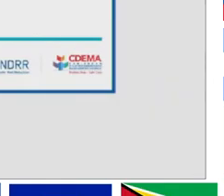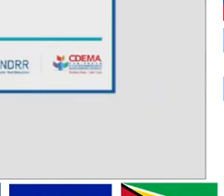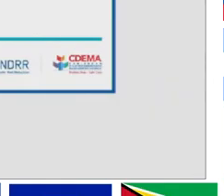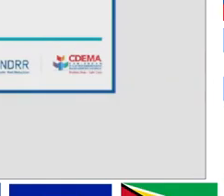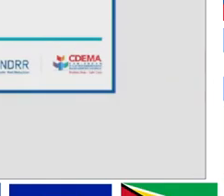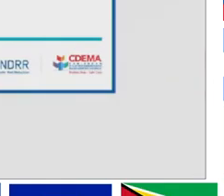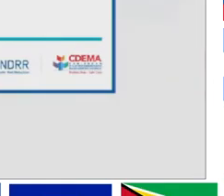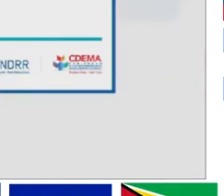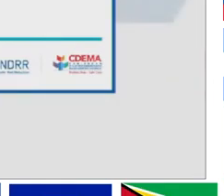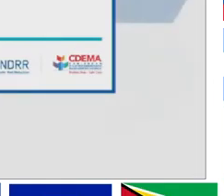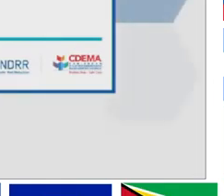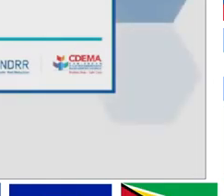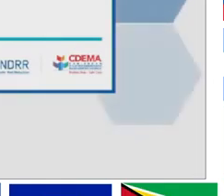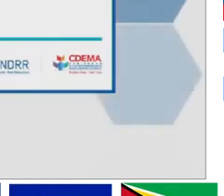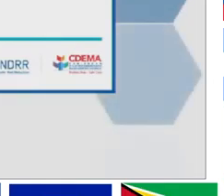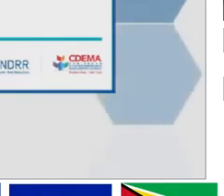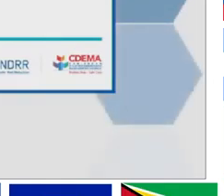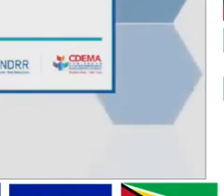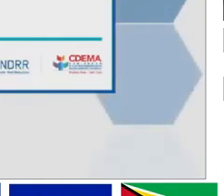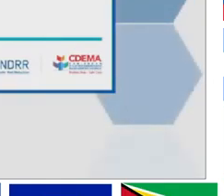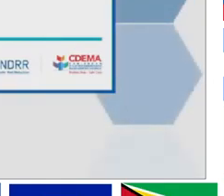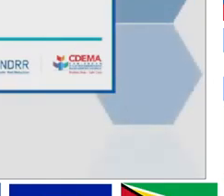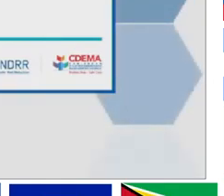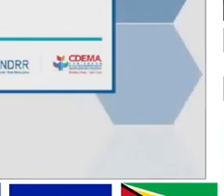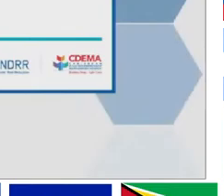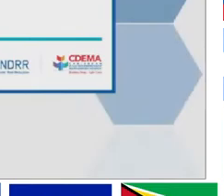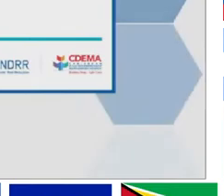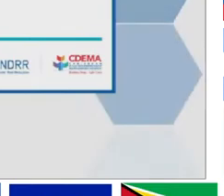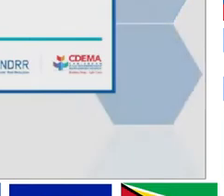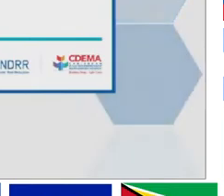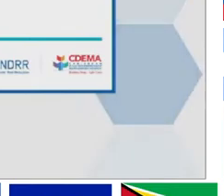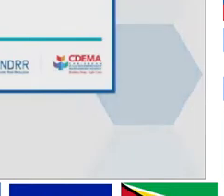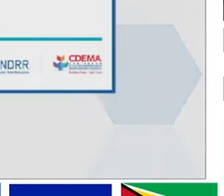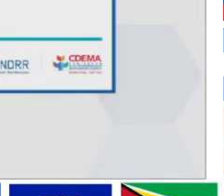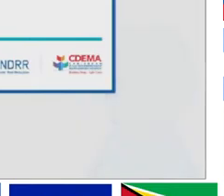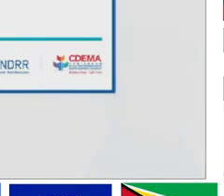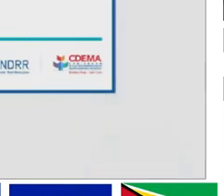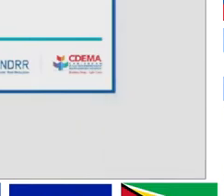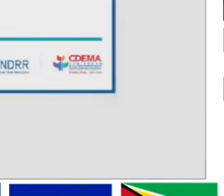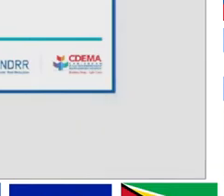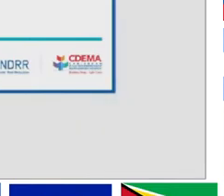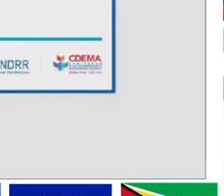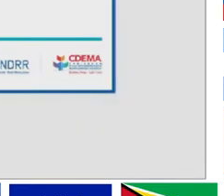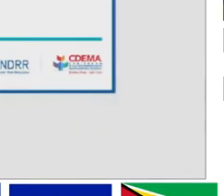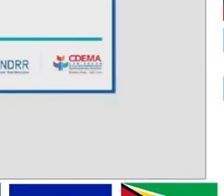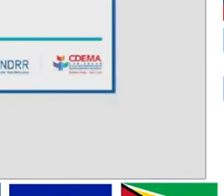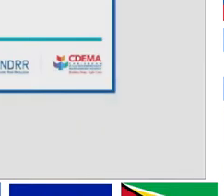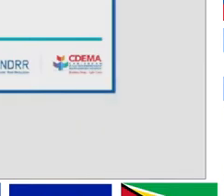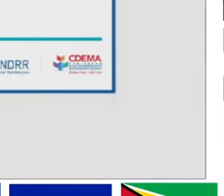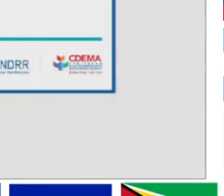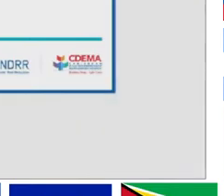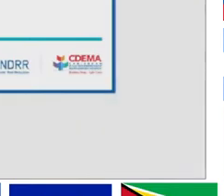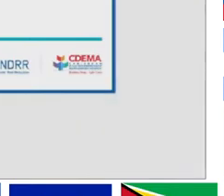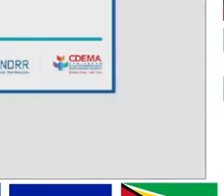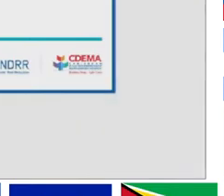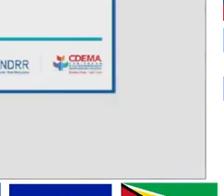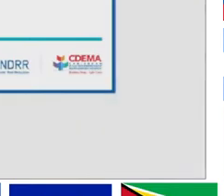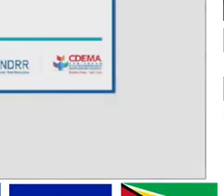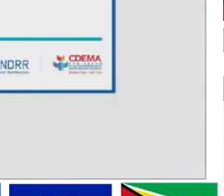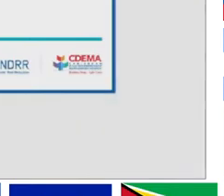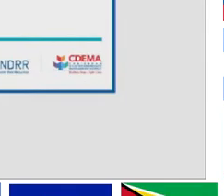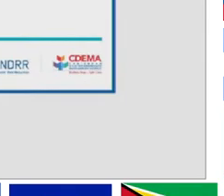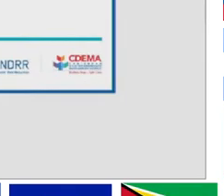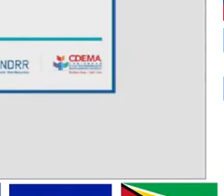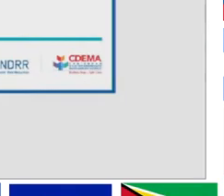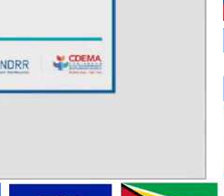of our existing mechanisms. How can we effectively leverage them? And in our region, we have what is called